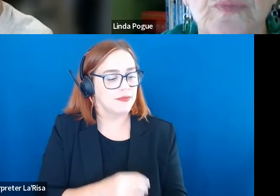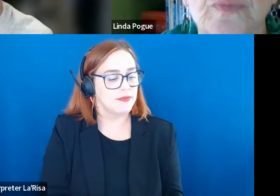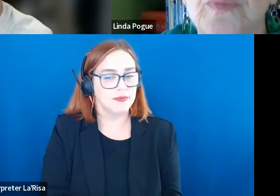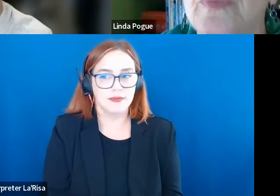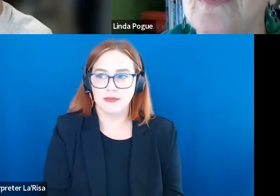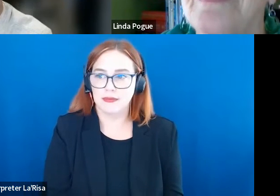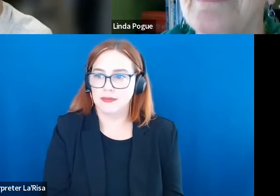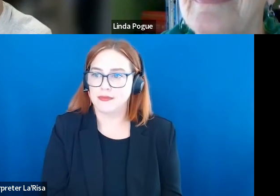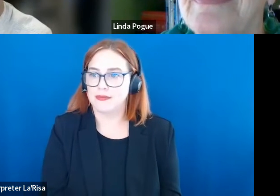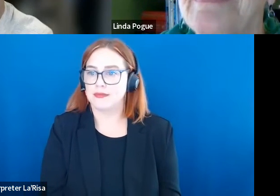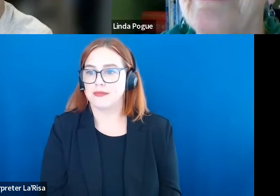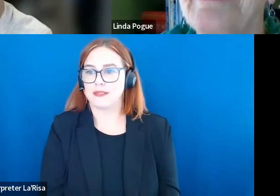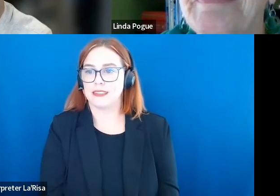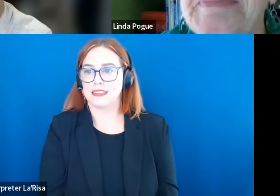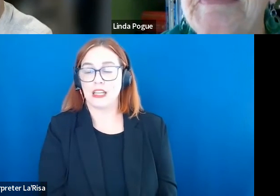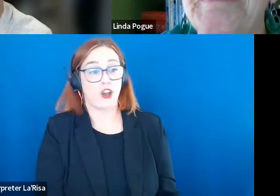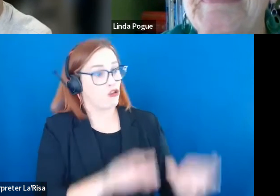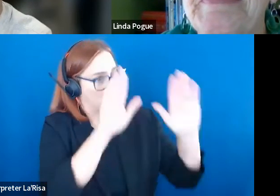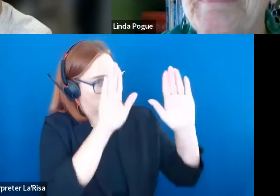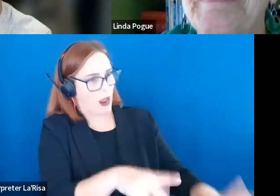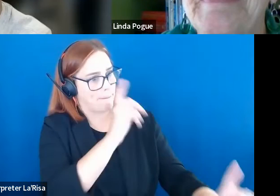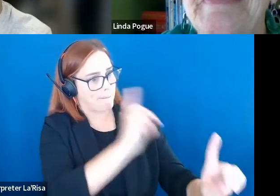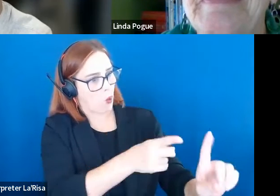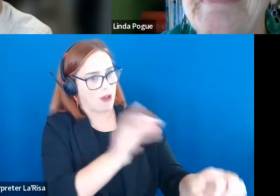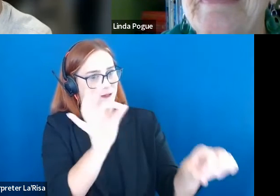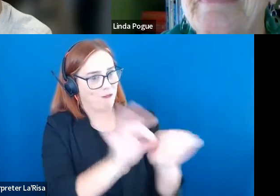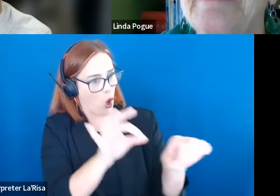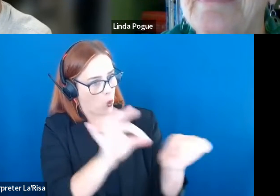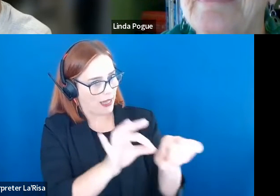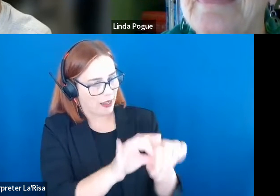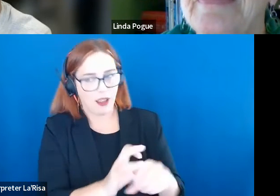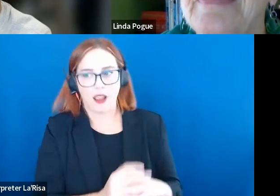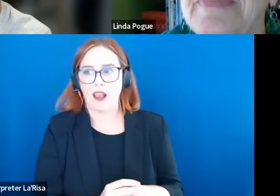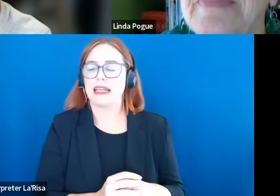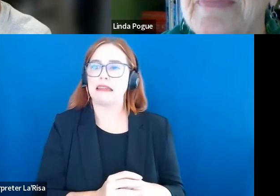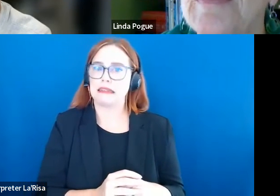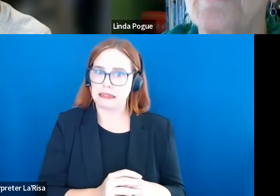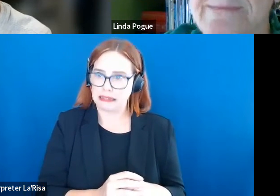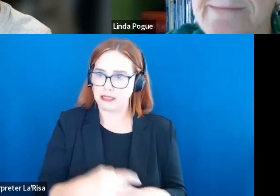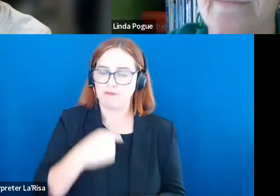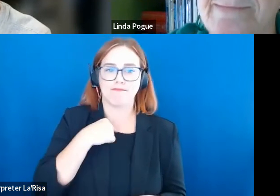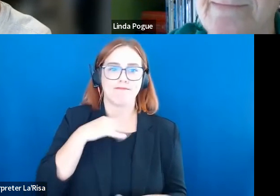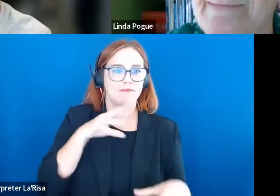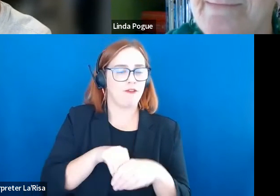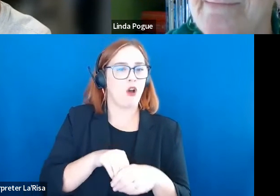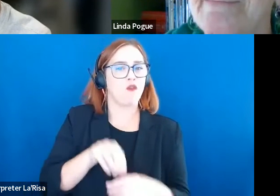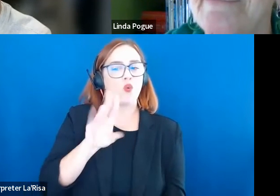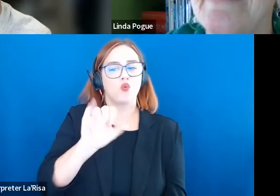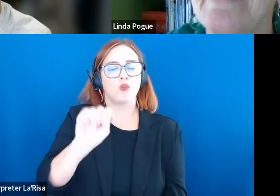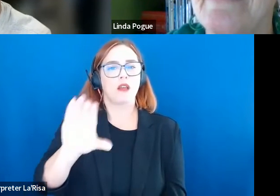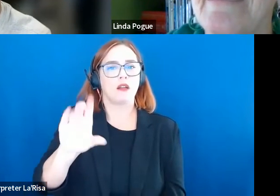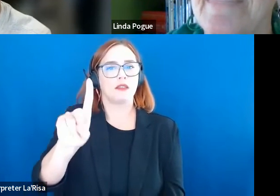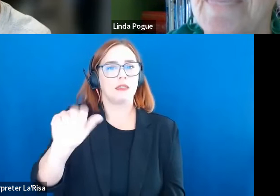You bring up a great one around voting, Linda. I'm involved in the Wisconsin Disability Vote Coalition,